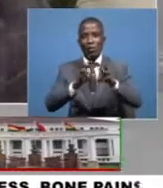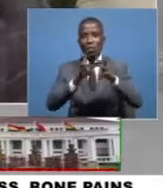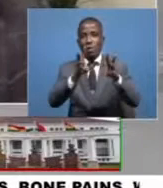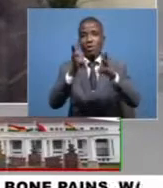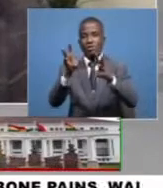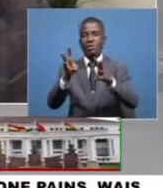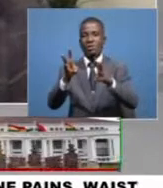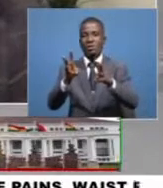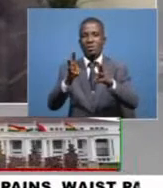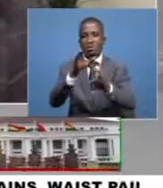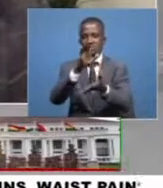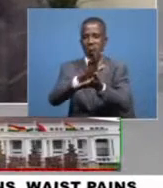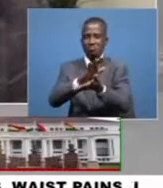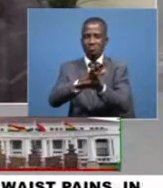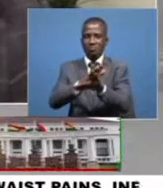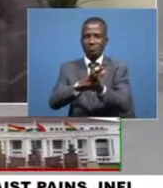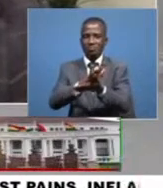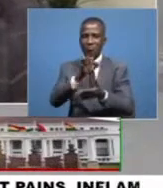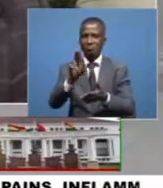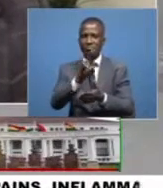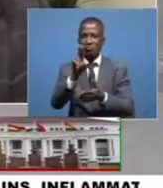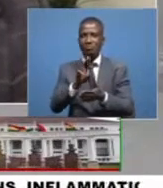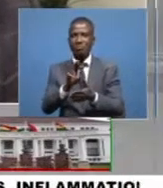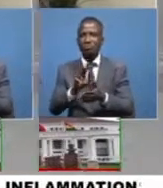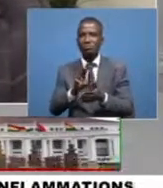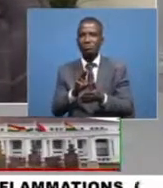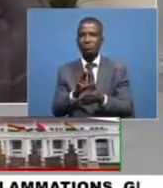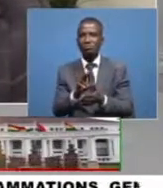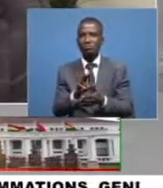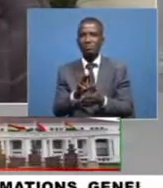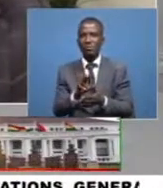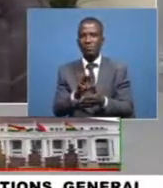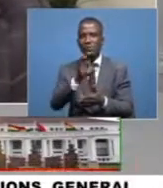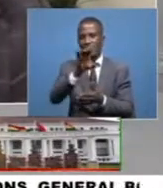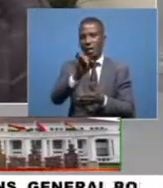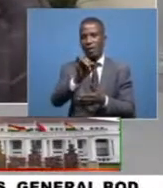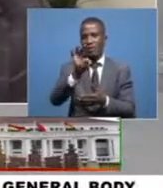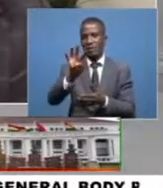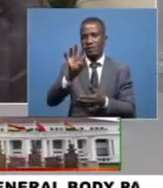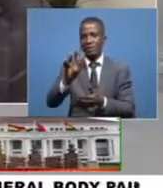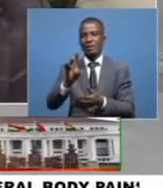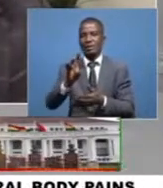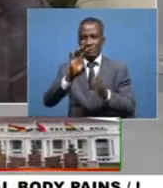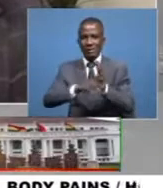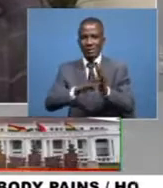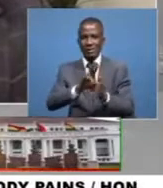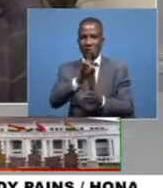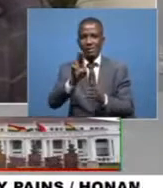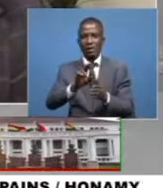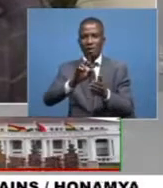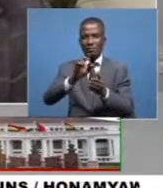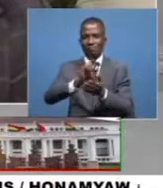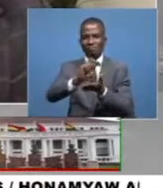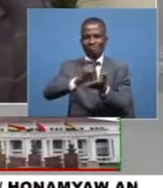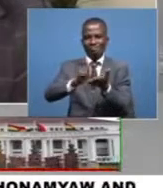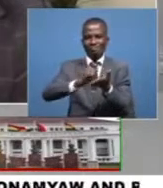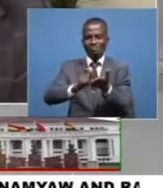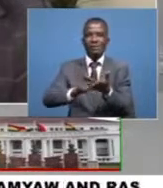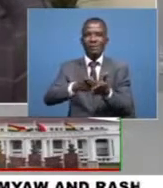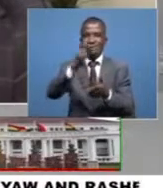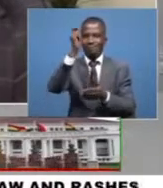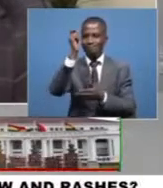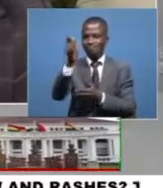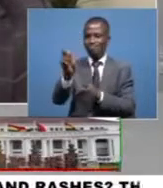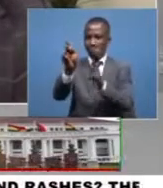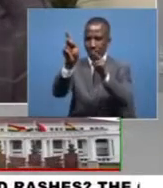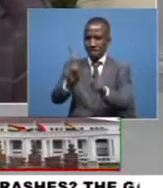is Form 14, which can be found in CI 47, and it shall then be sealed, and it shall be served